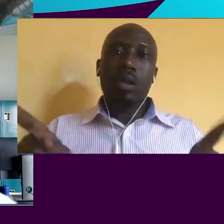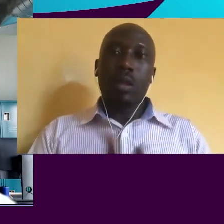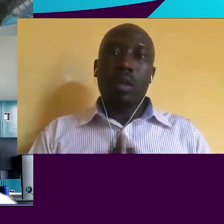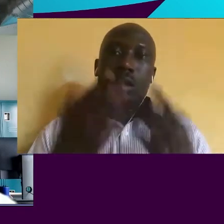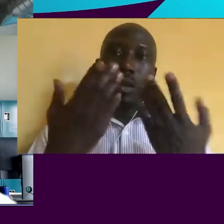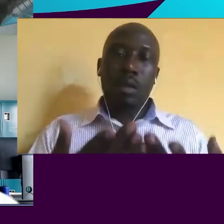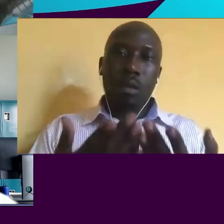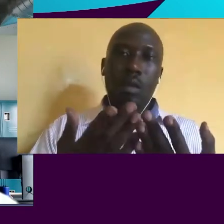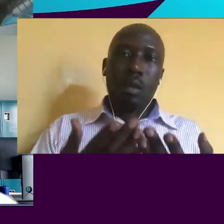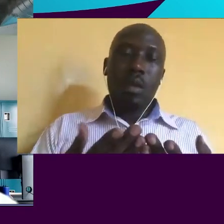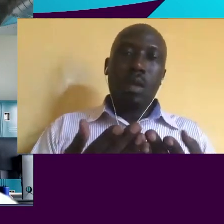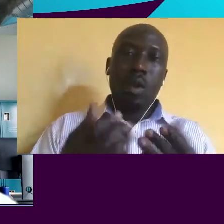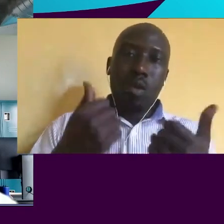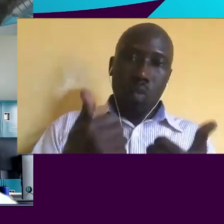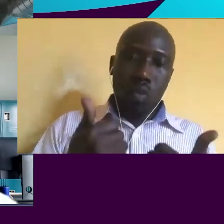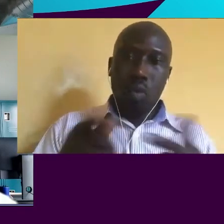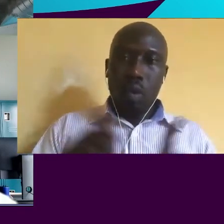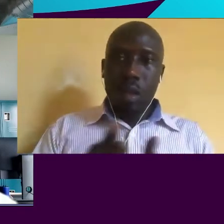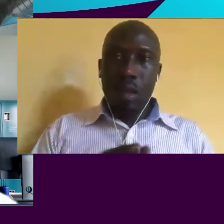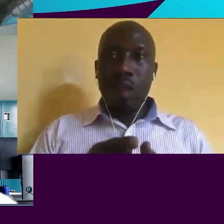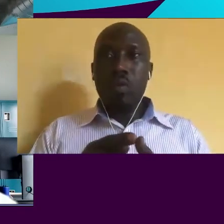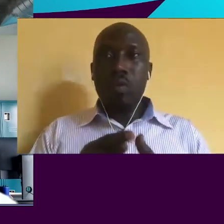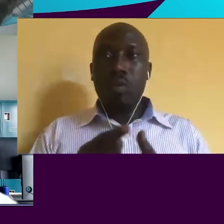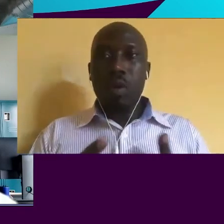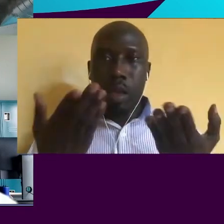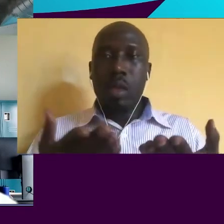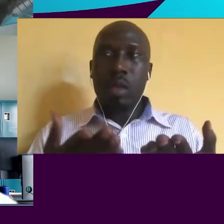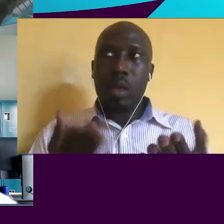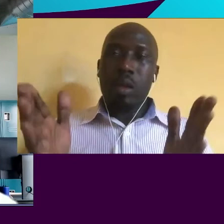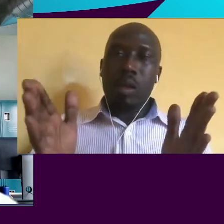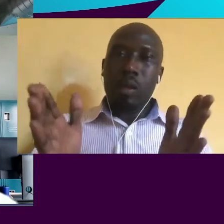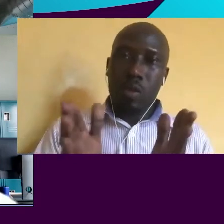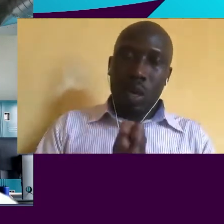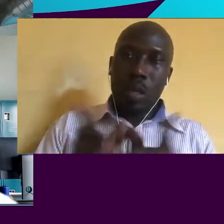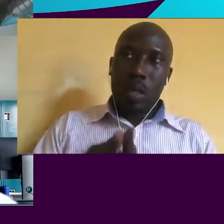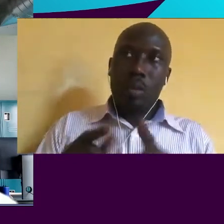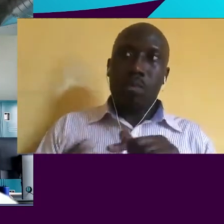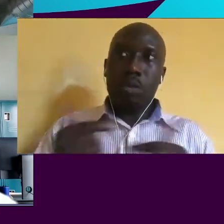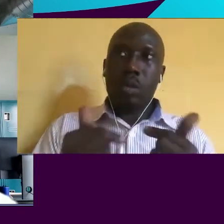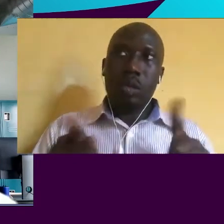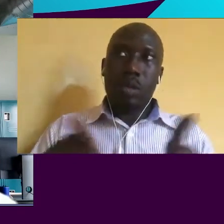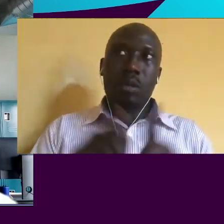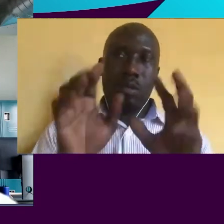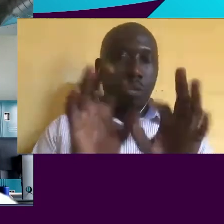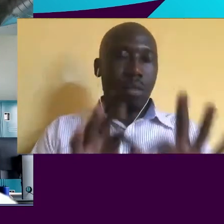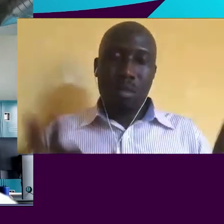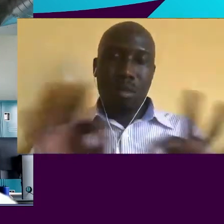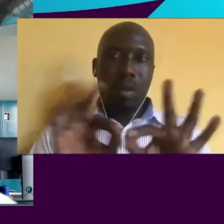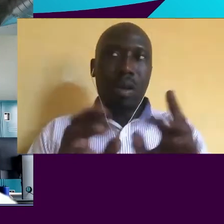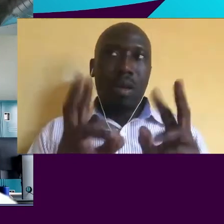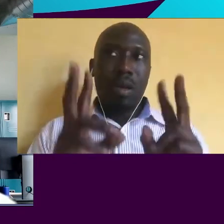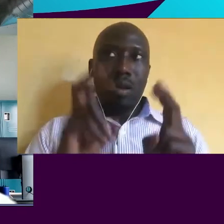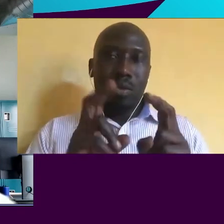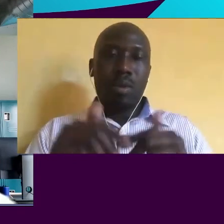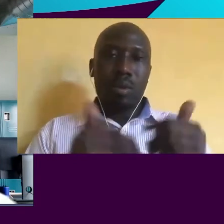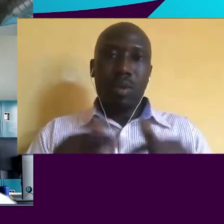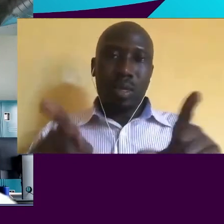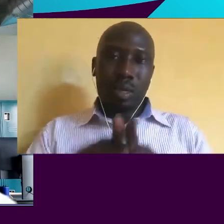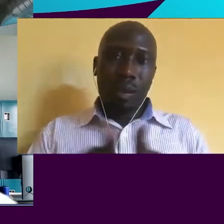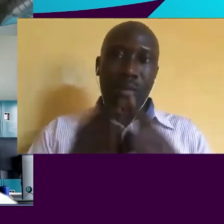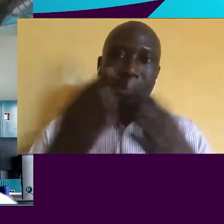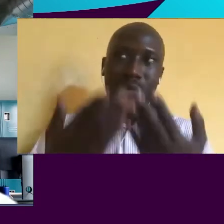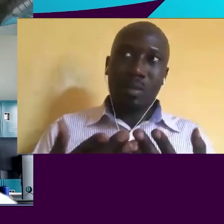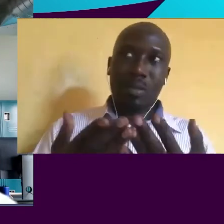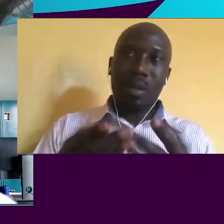we're here together to discuss this very important topic of advancing female participation